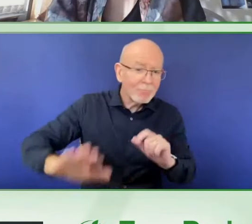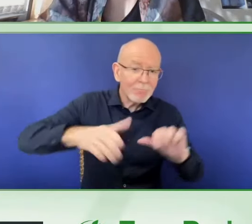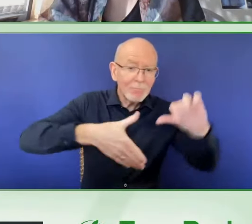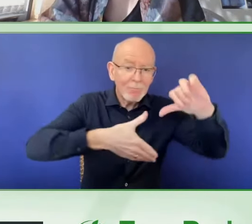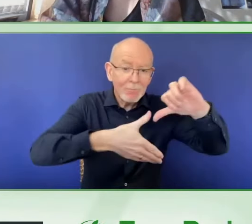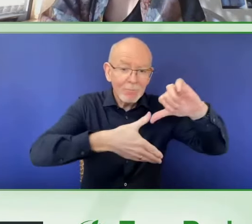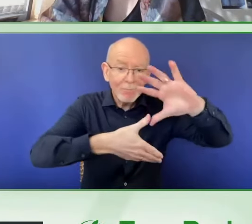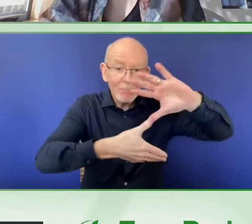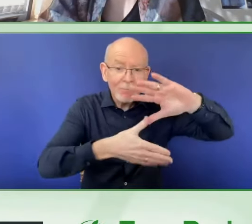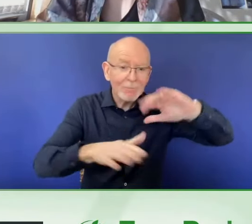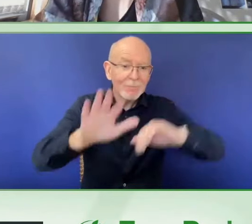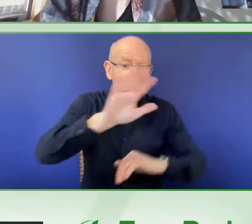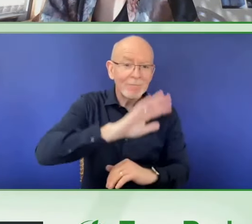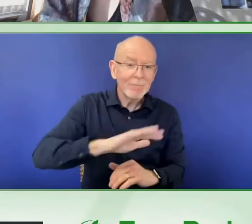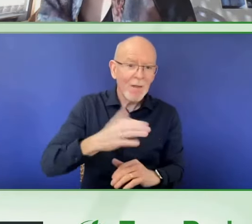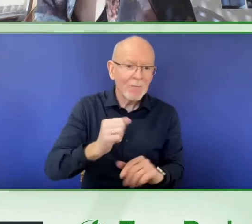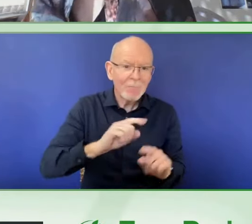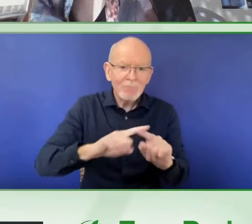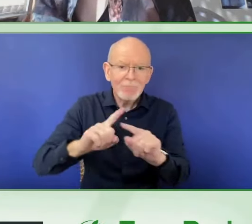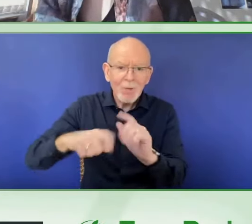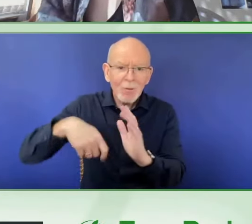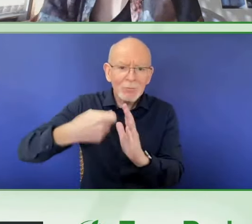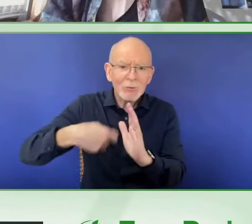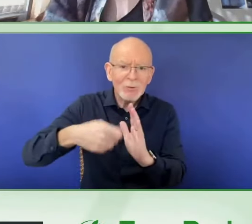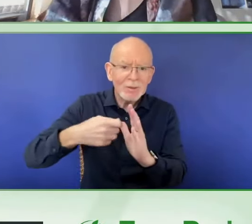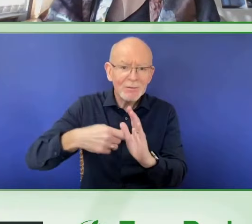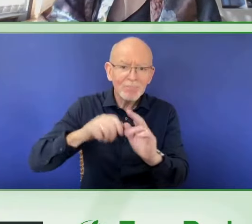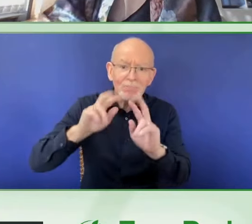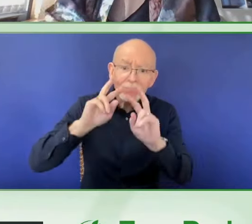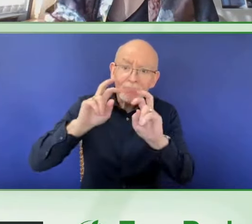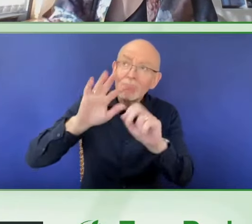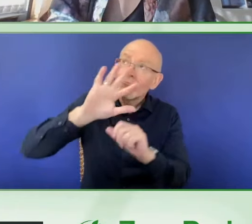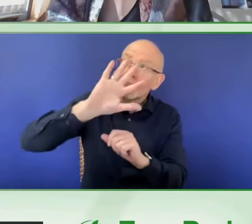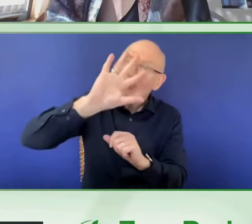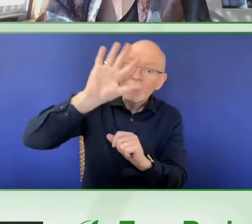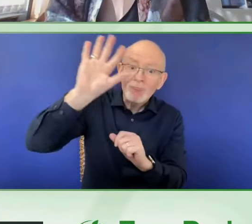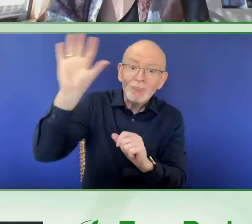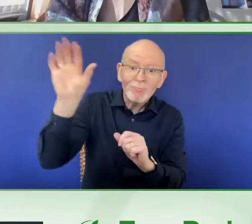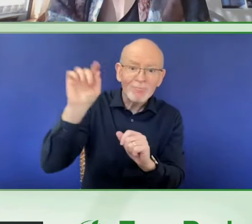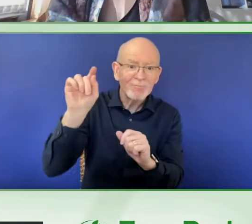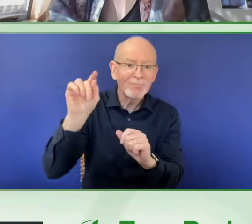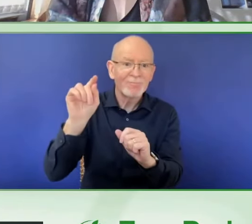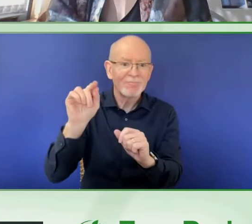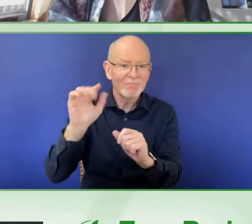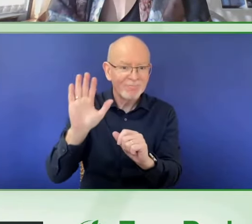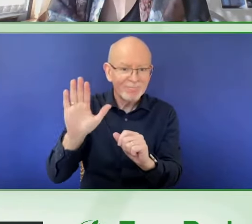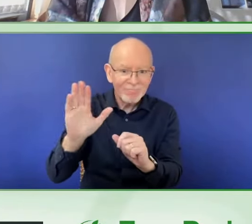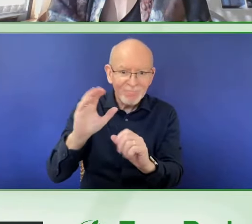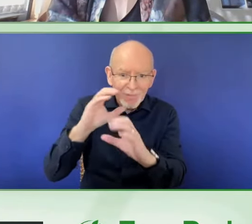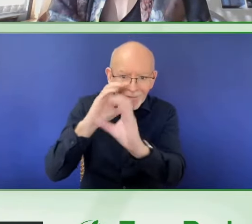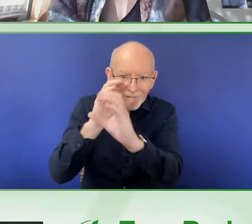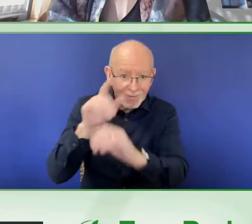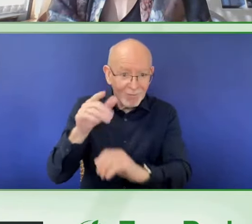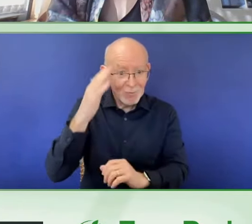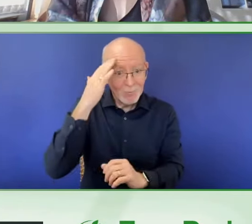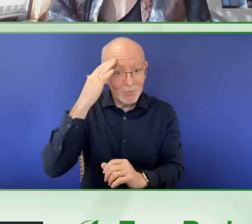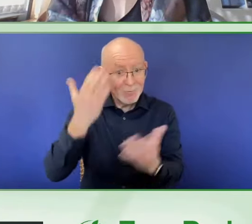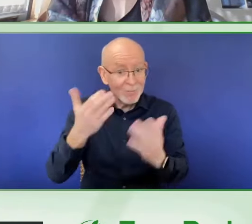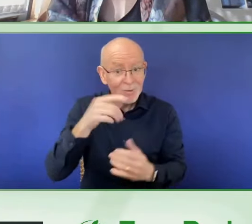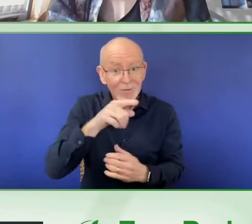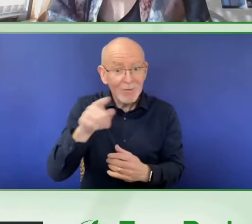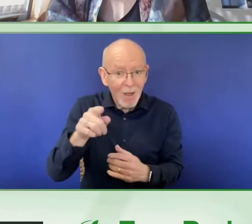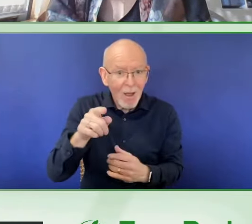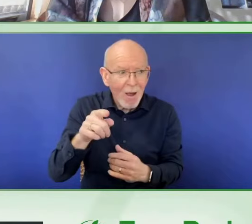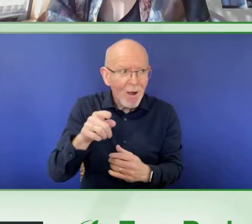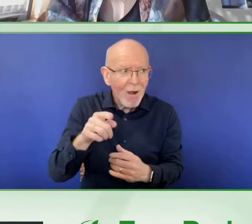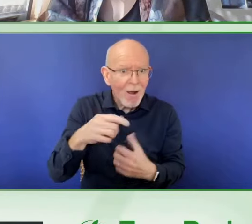next slide, I'm going to talk a bit more about the motivation and the description of the activity that we do in Chile. So